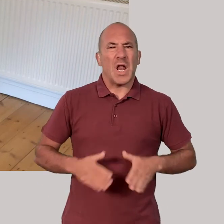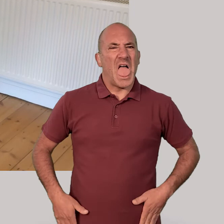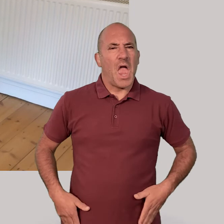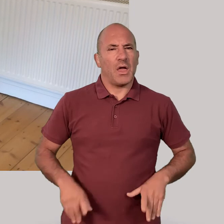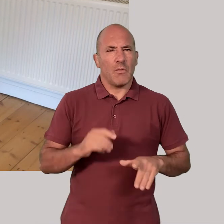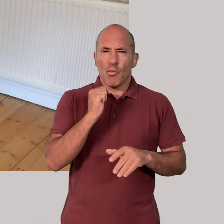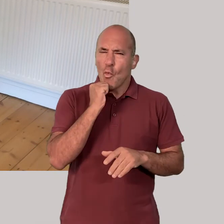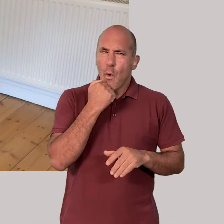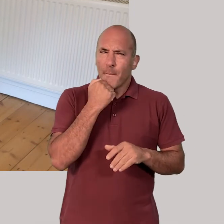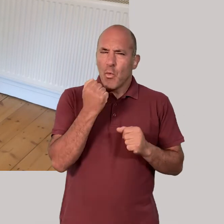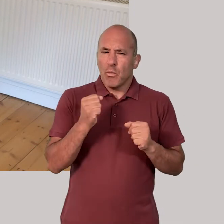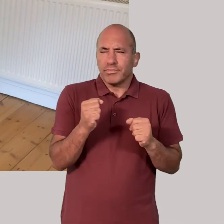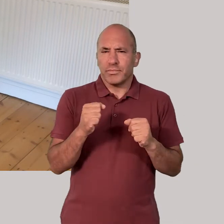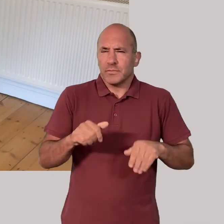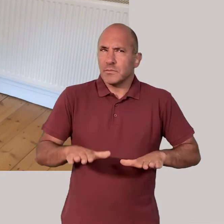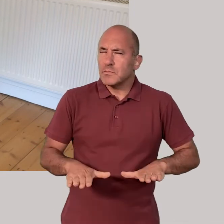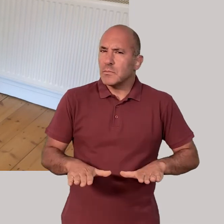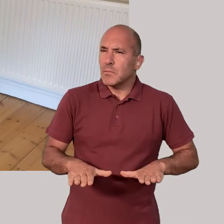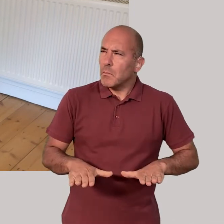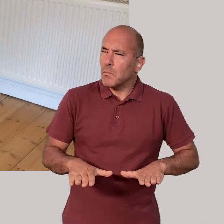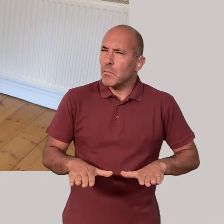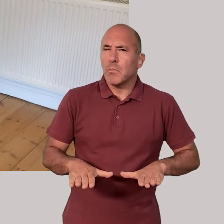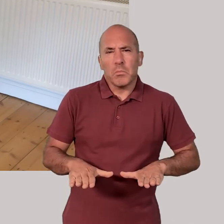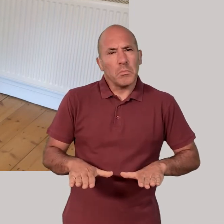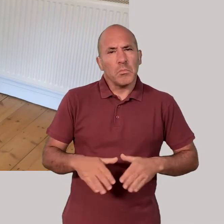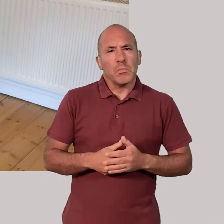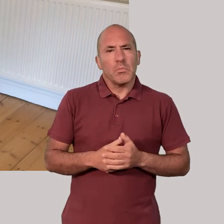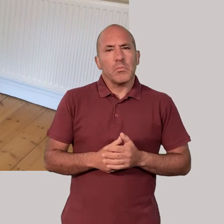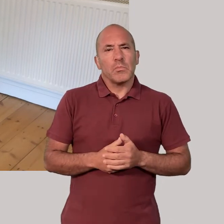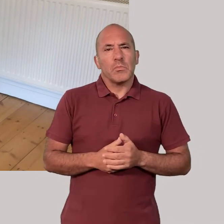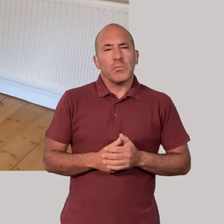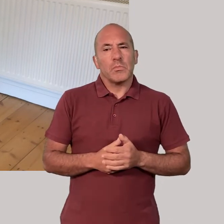And do your legs feel warm or cool?